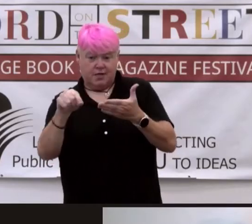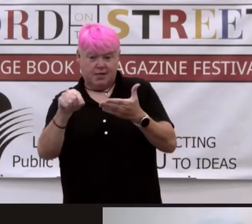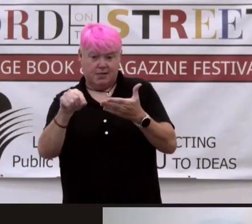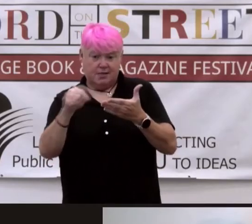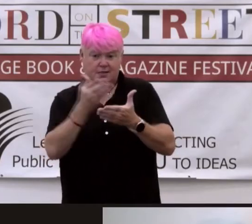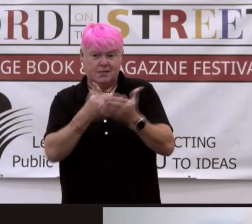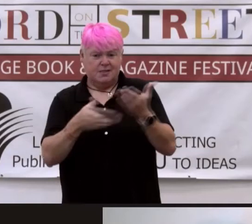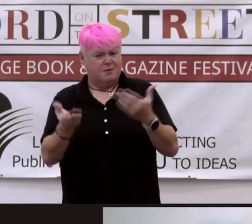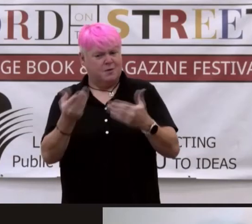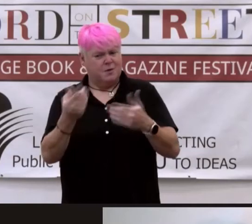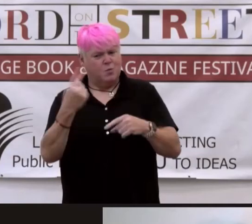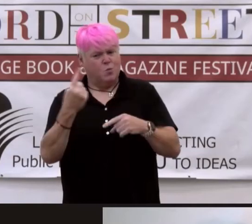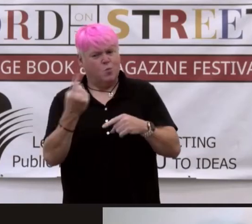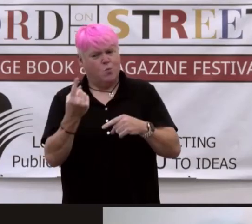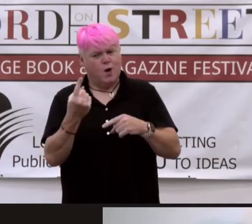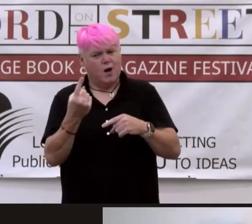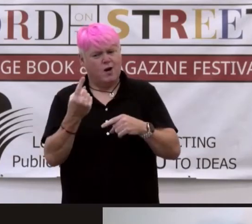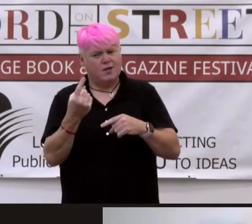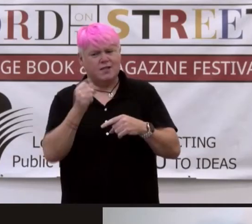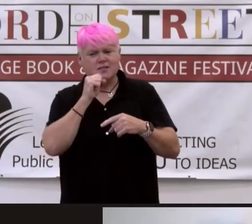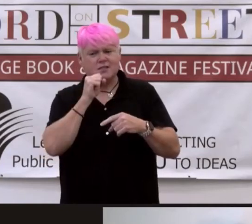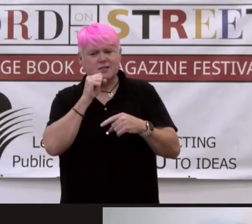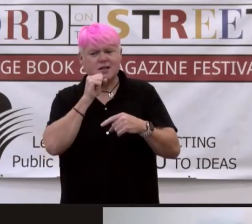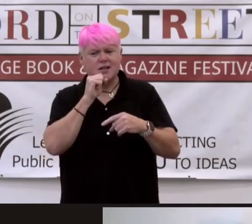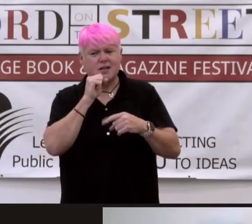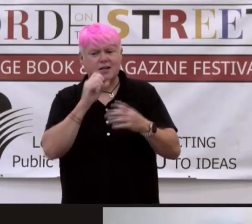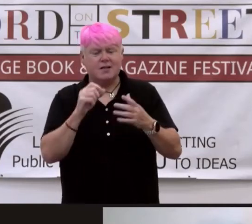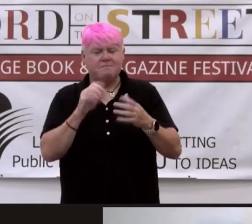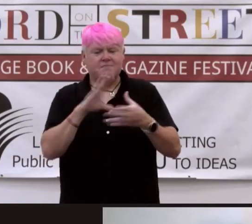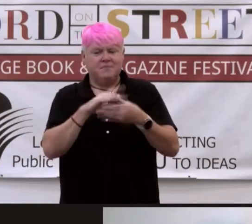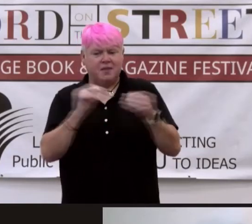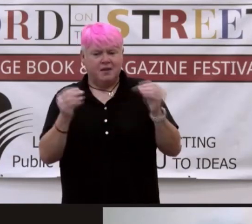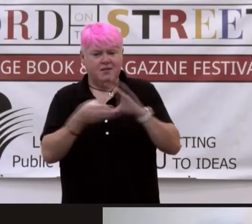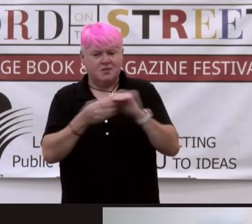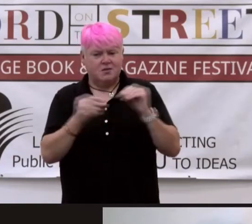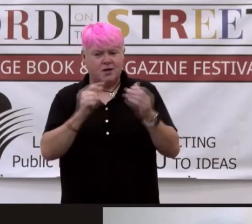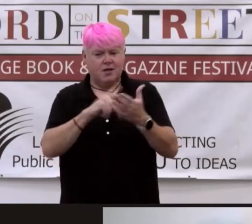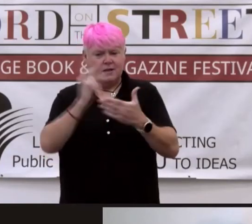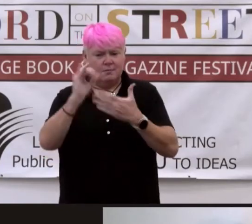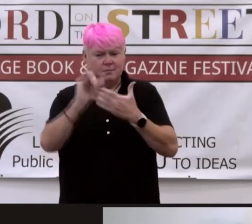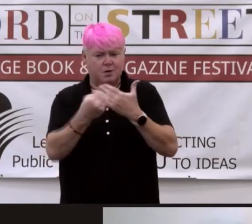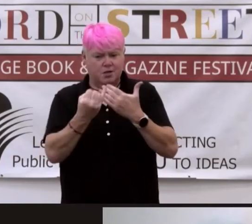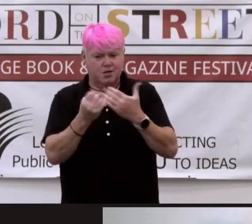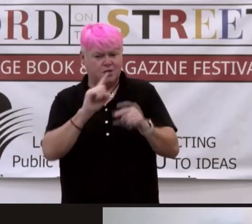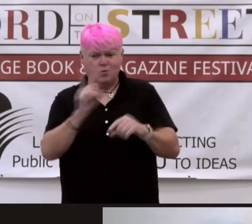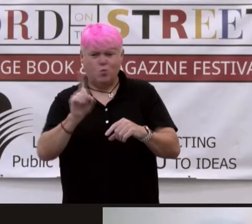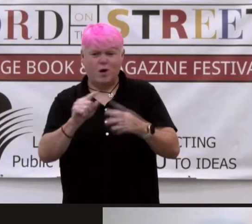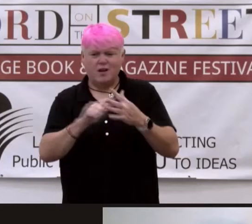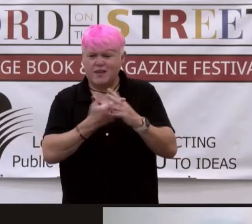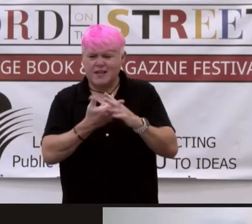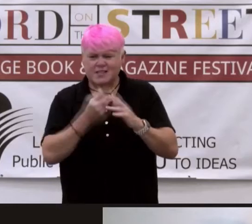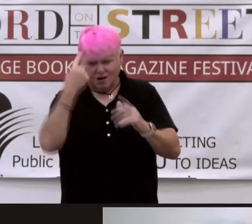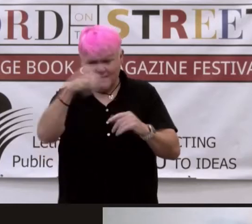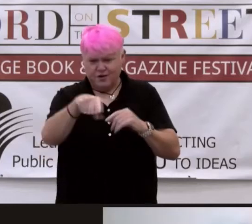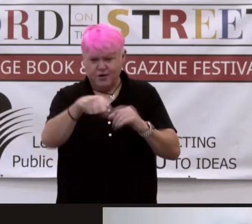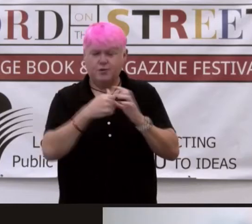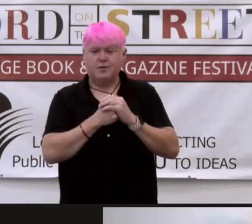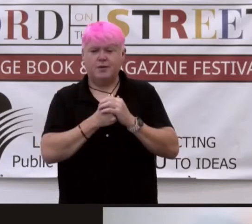where did Sadie's story, and I guess for the project as well, for both of these books, where did those stories start for you? What was